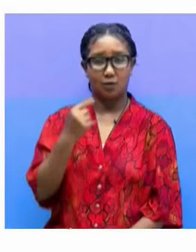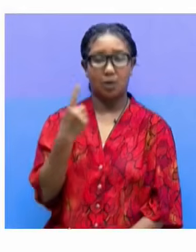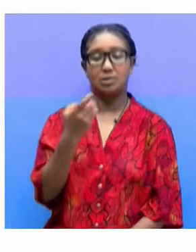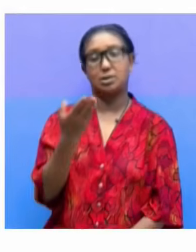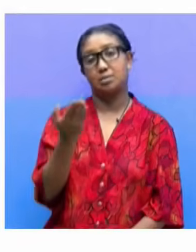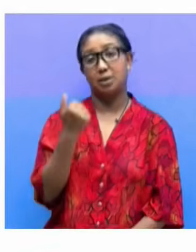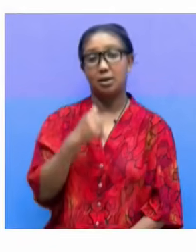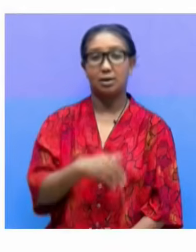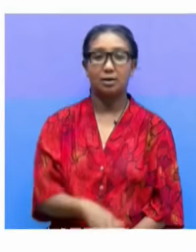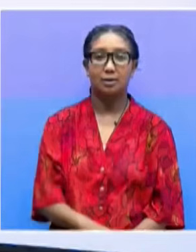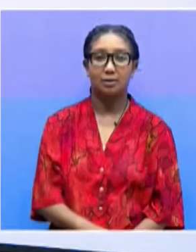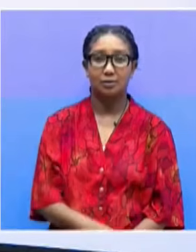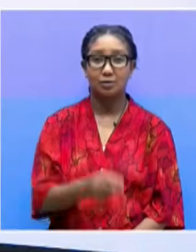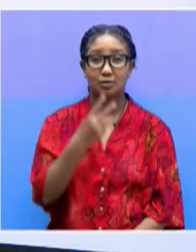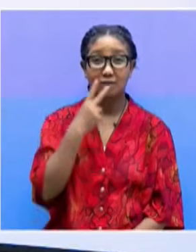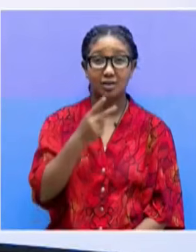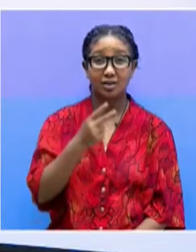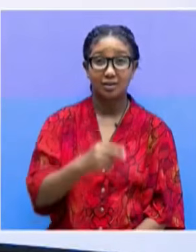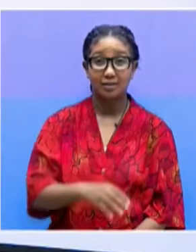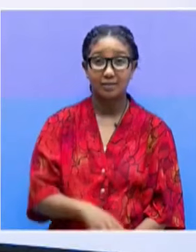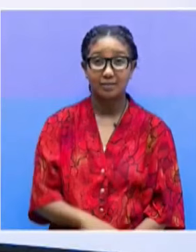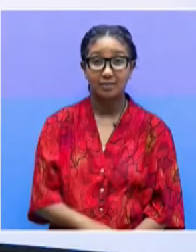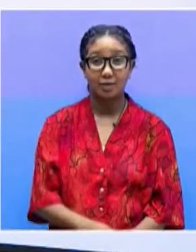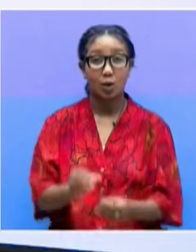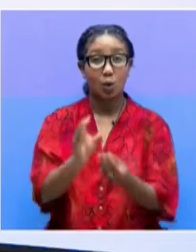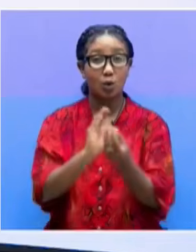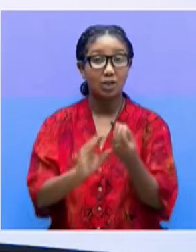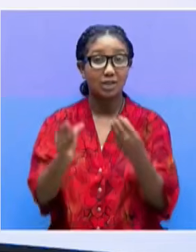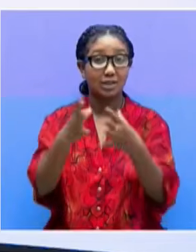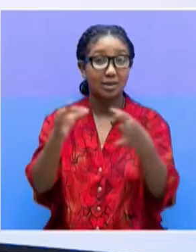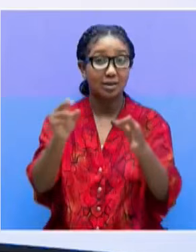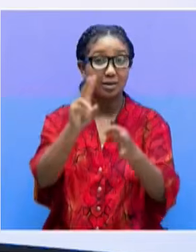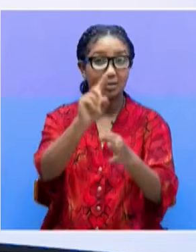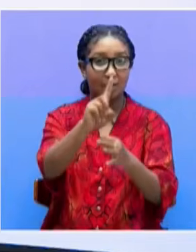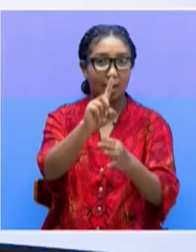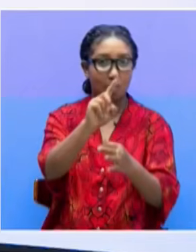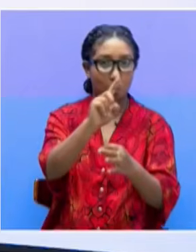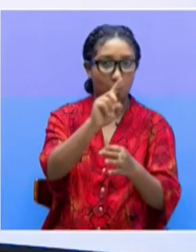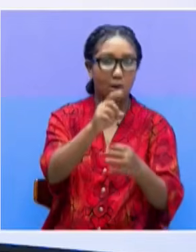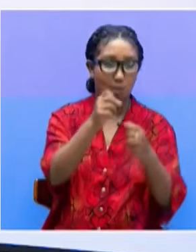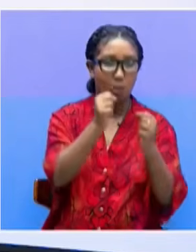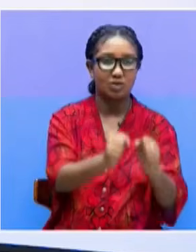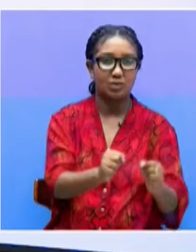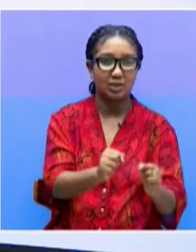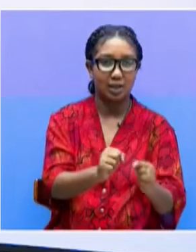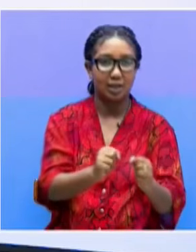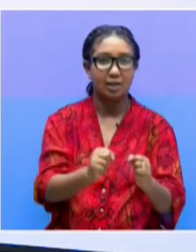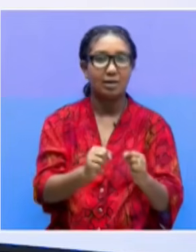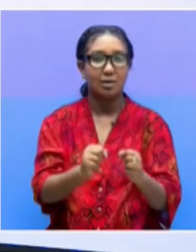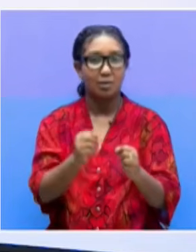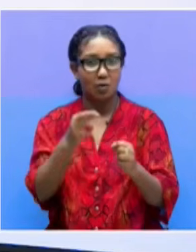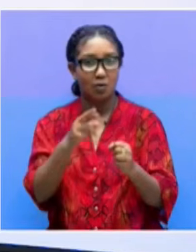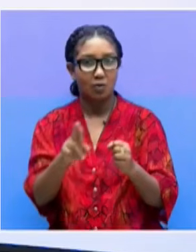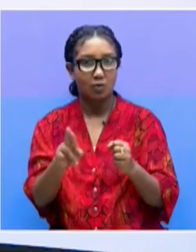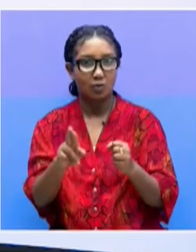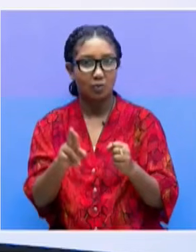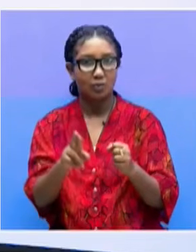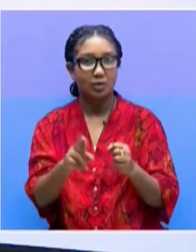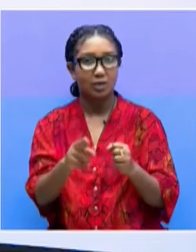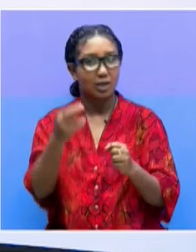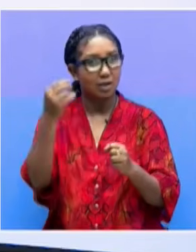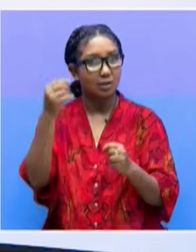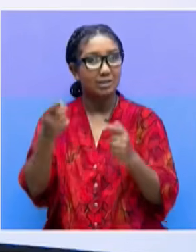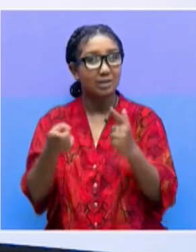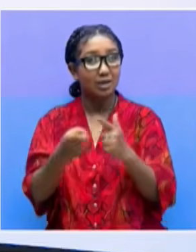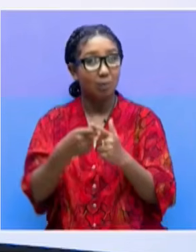me. You see? Conditional sentence type 1, possibility condition, or the